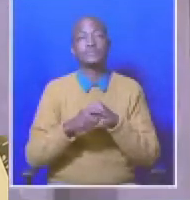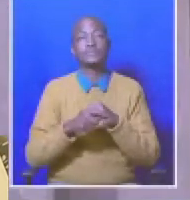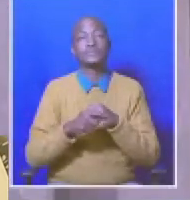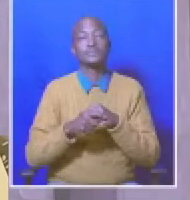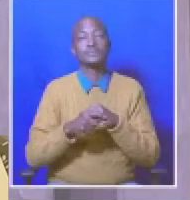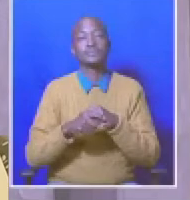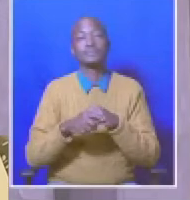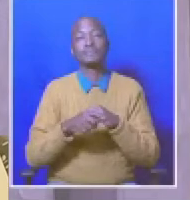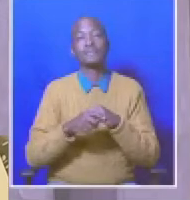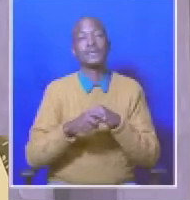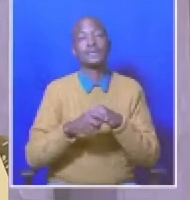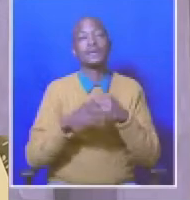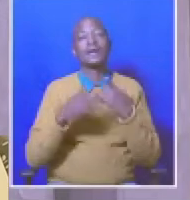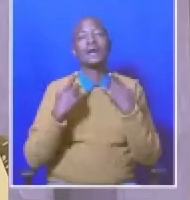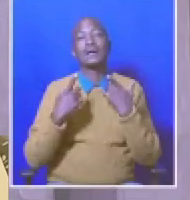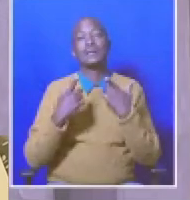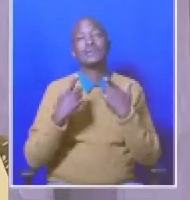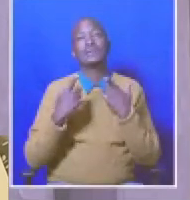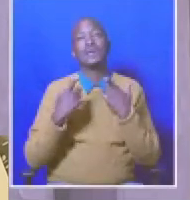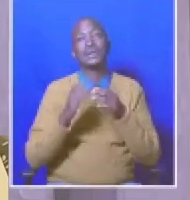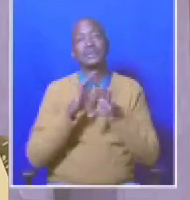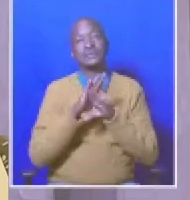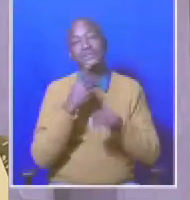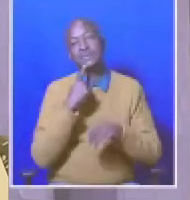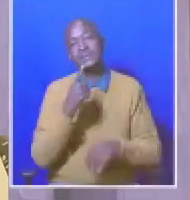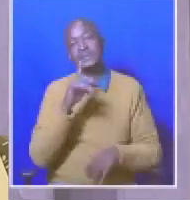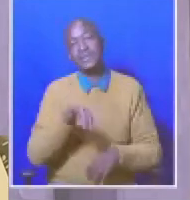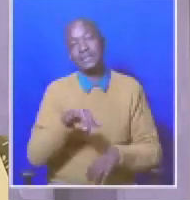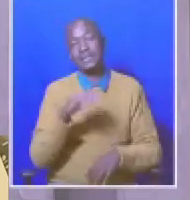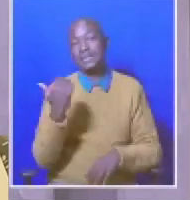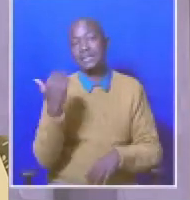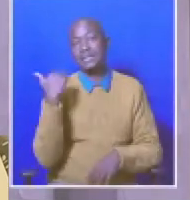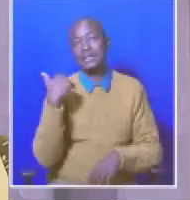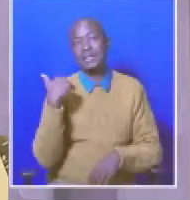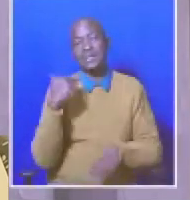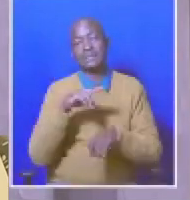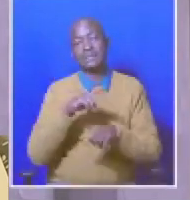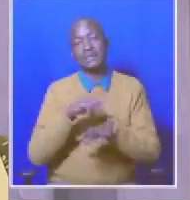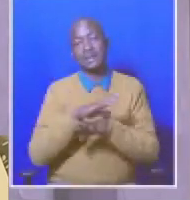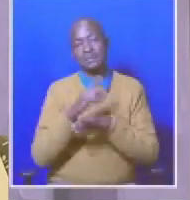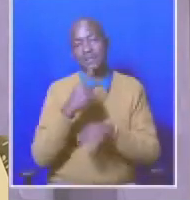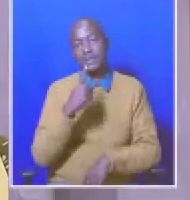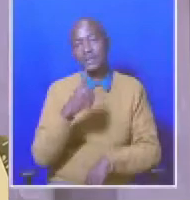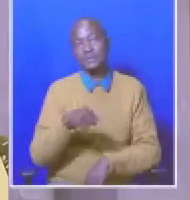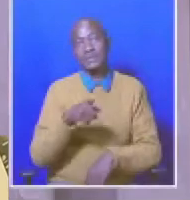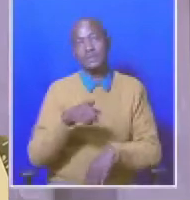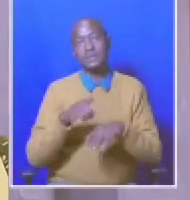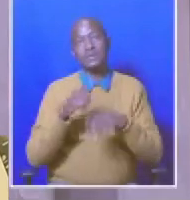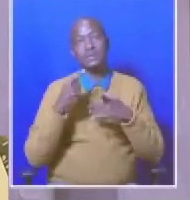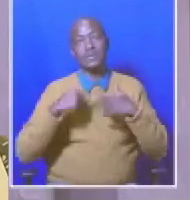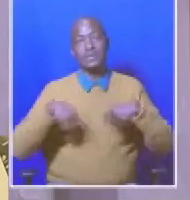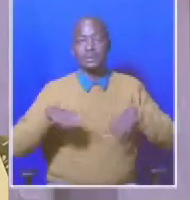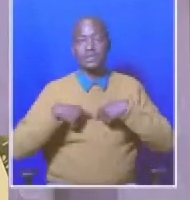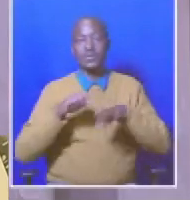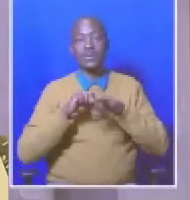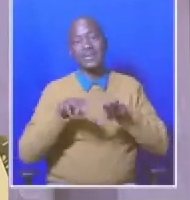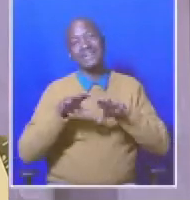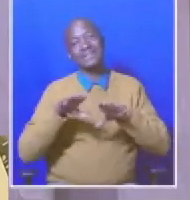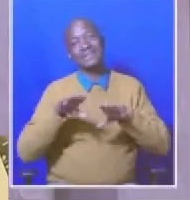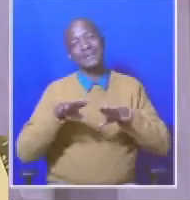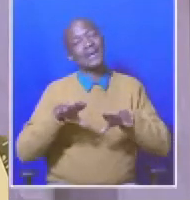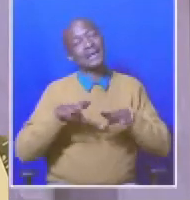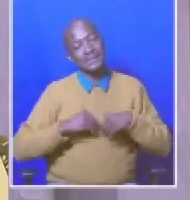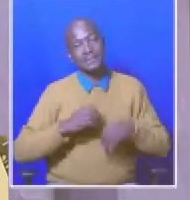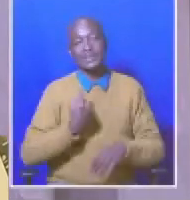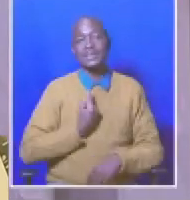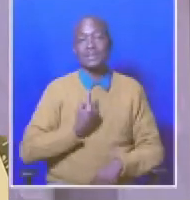I did indicate the last time I spoke, I can't remember whether it was in this house, that we have accepted ourselves